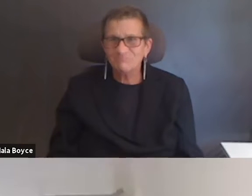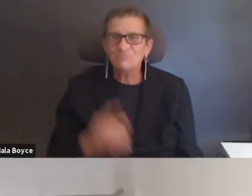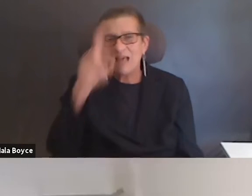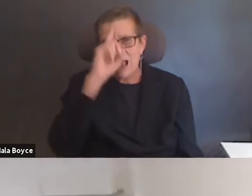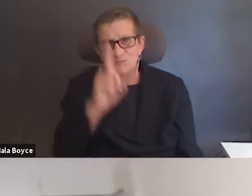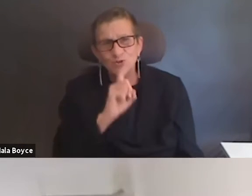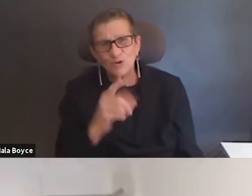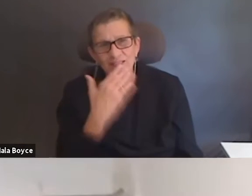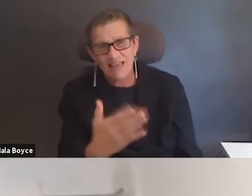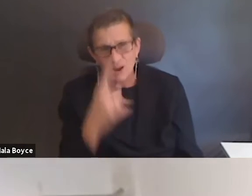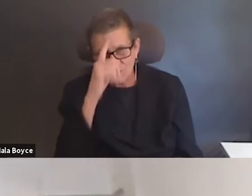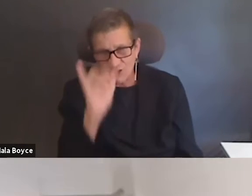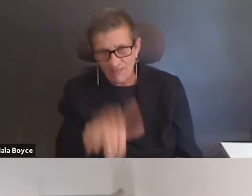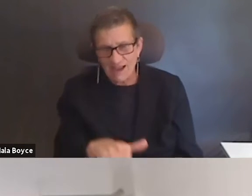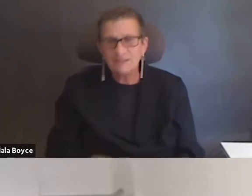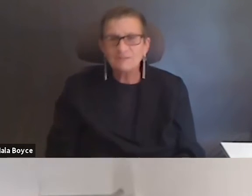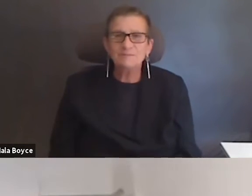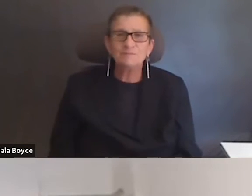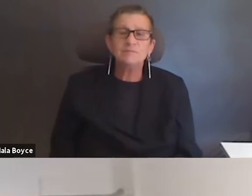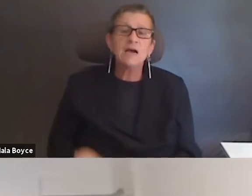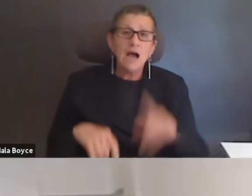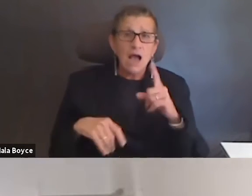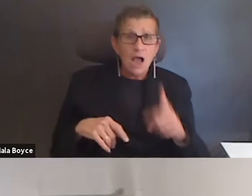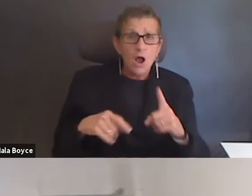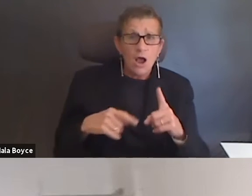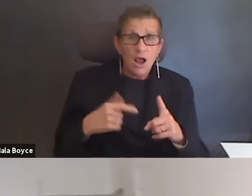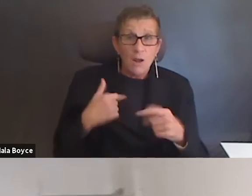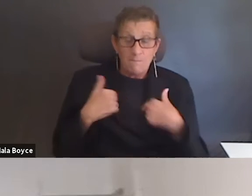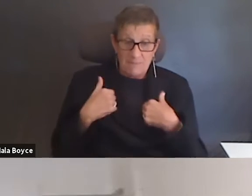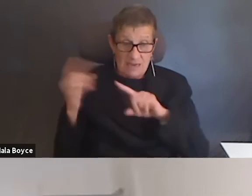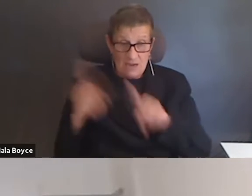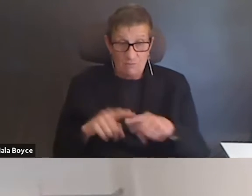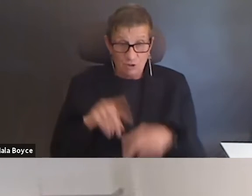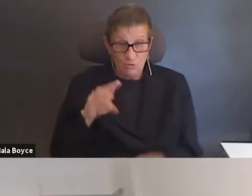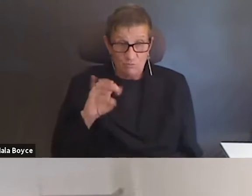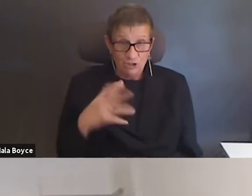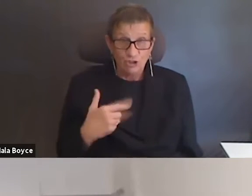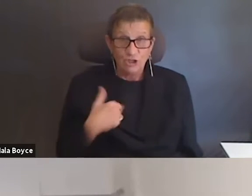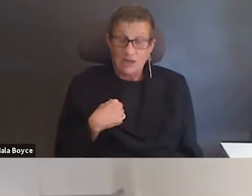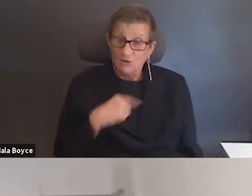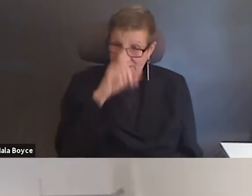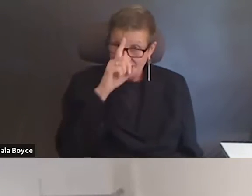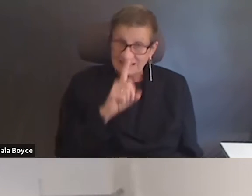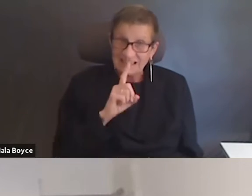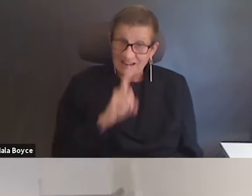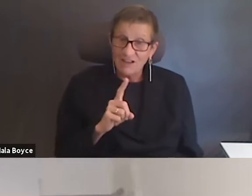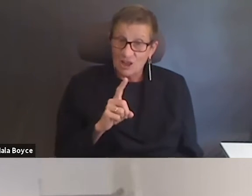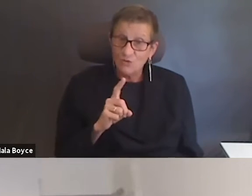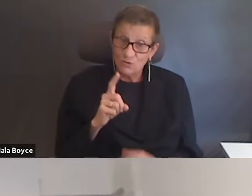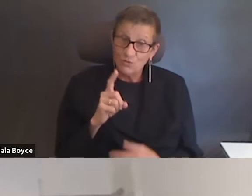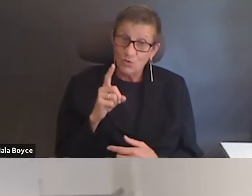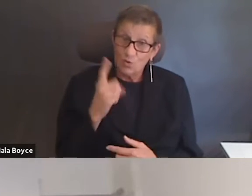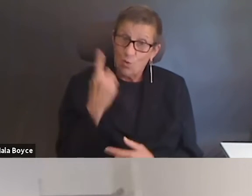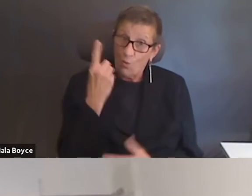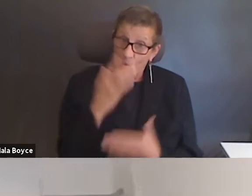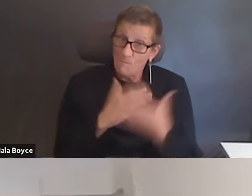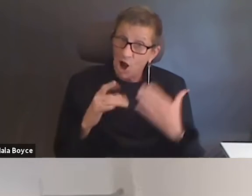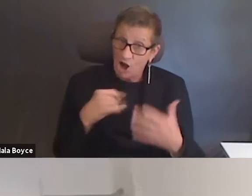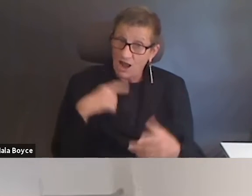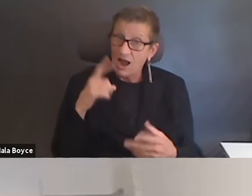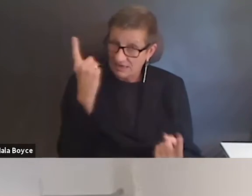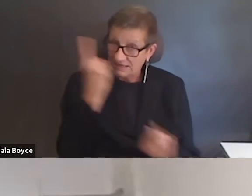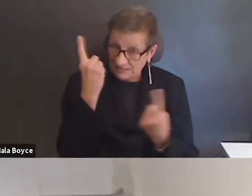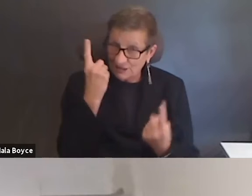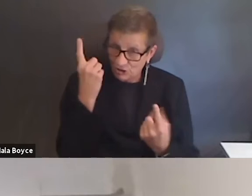Absolutely. Thank you for that. With me coming to Michigan, it was definitely a factor to consider